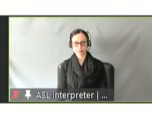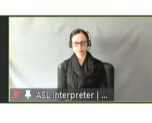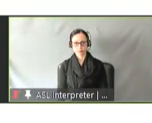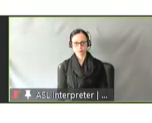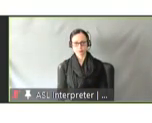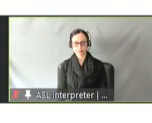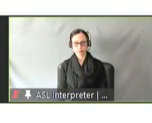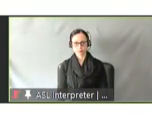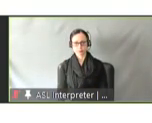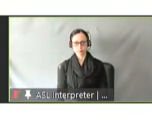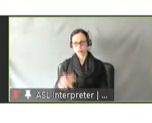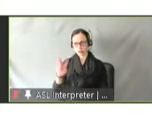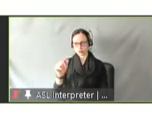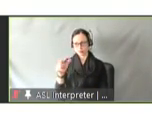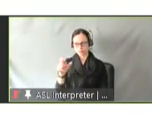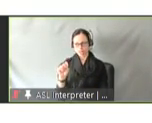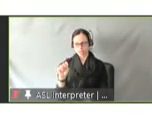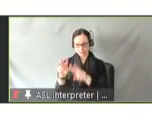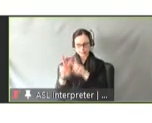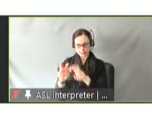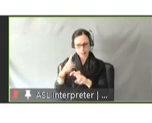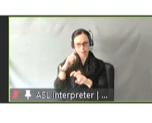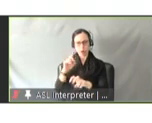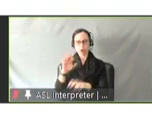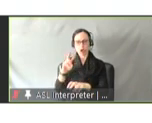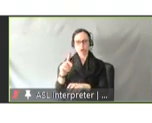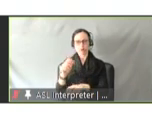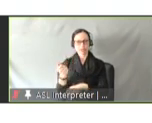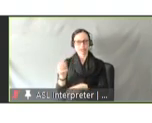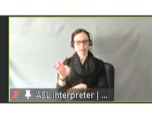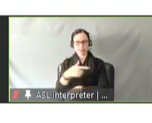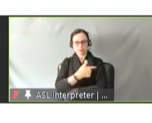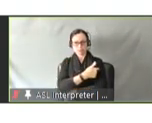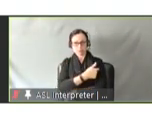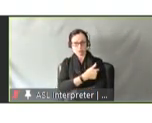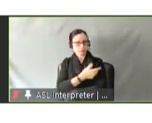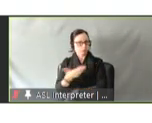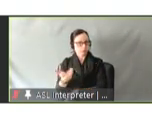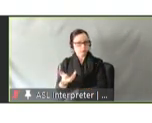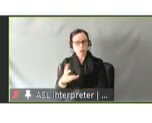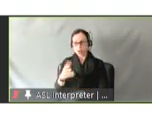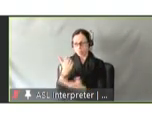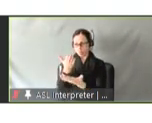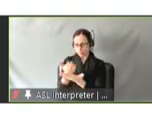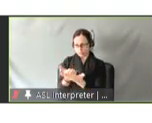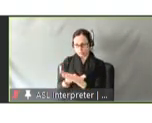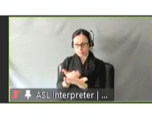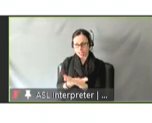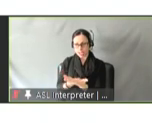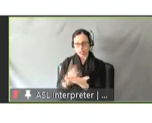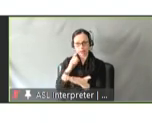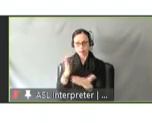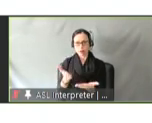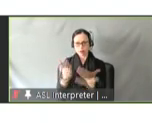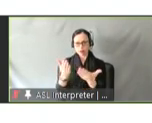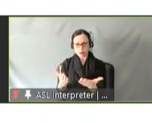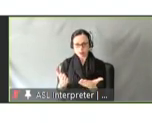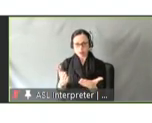So the vast assessment on COVID-19 booster vaccination. The data regarding booster doses to date are